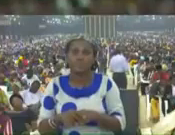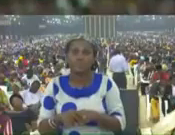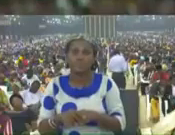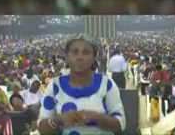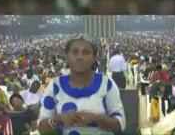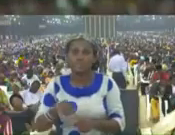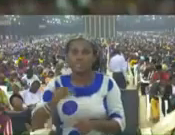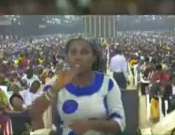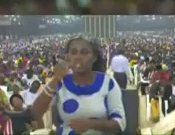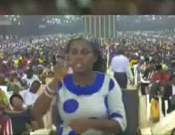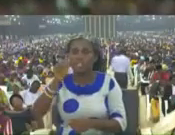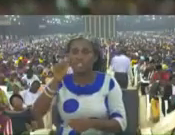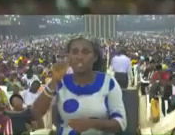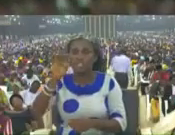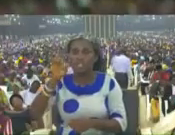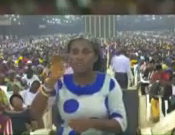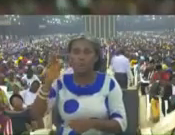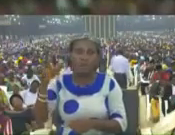Jacob was about to die.